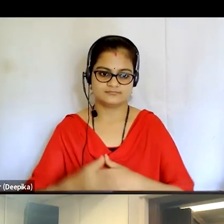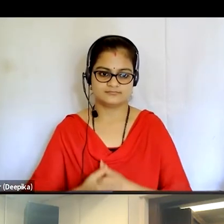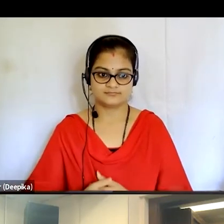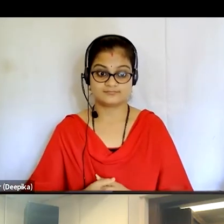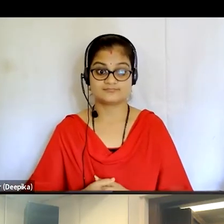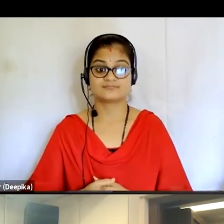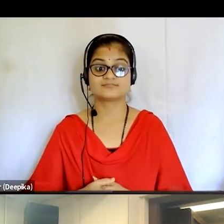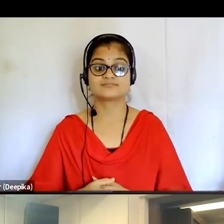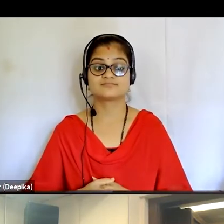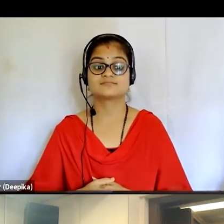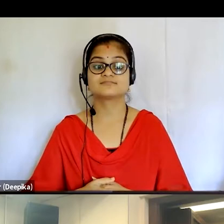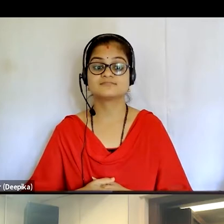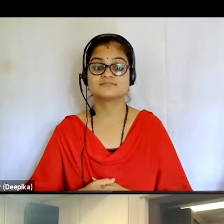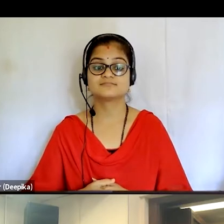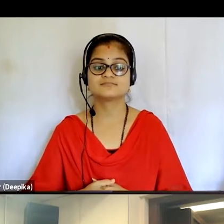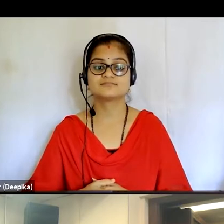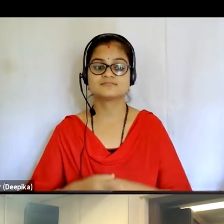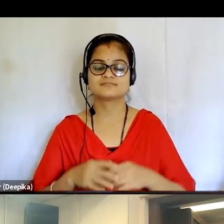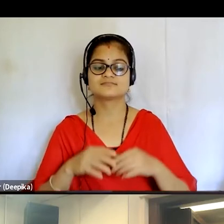Coming back to